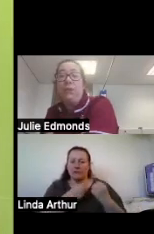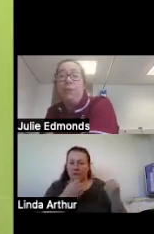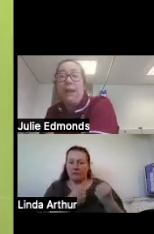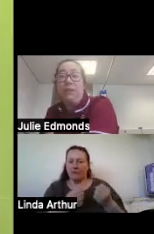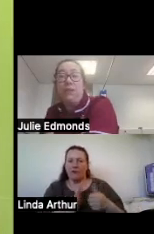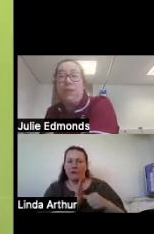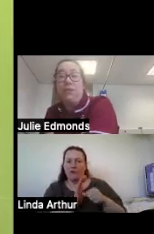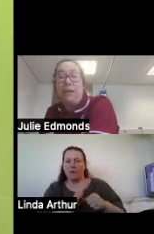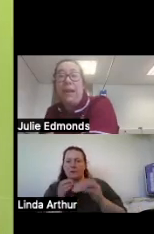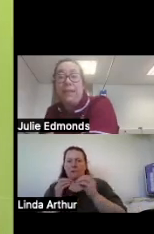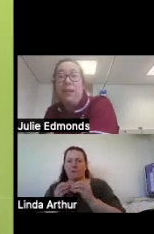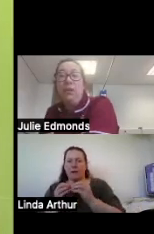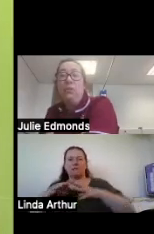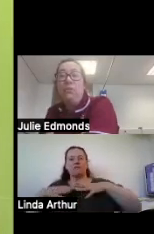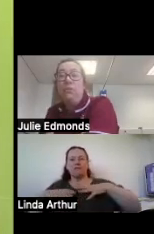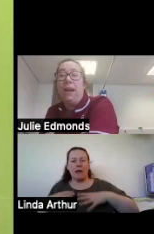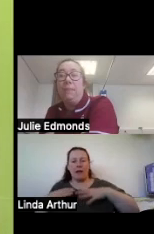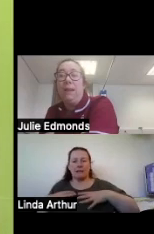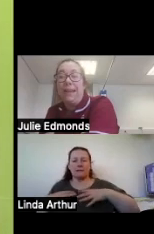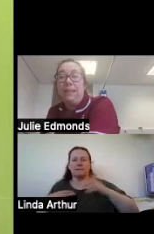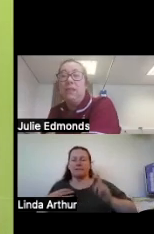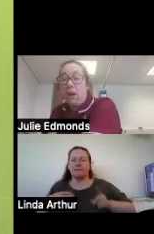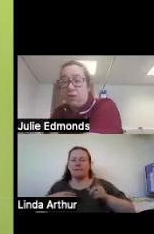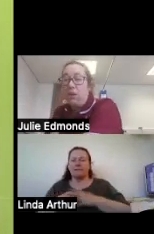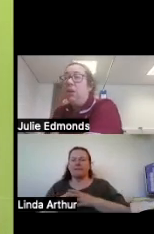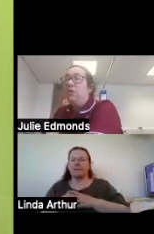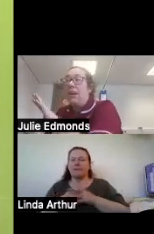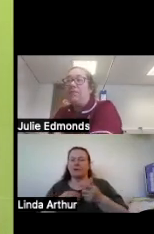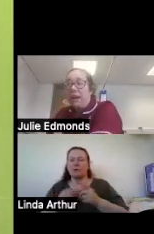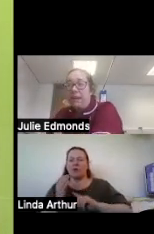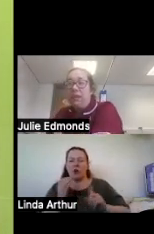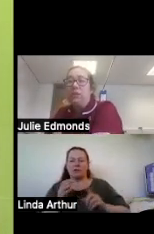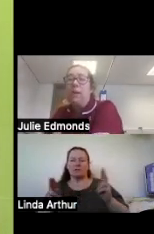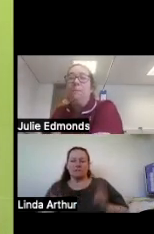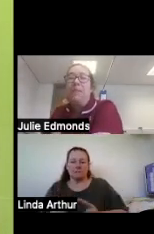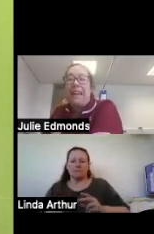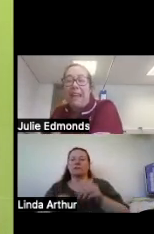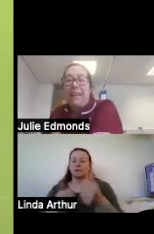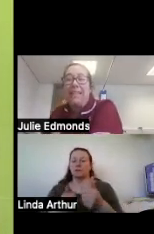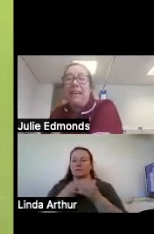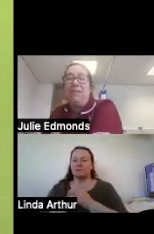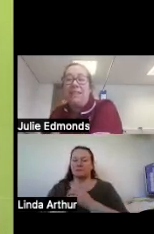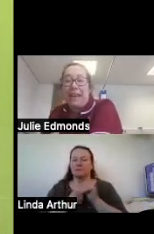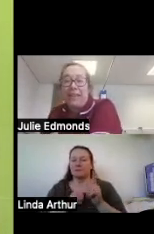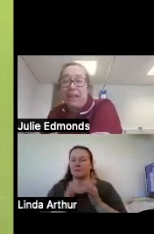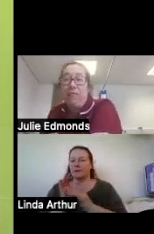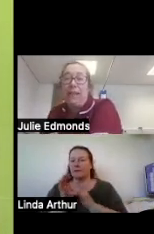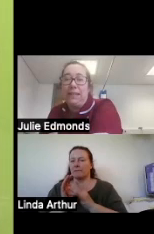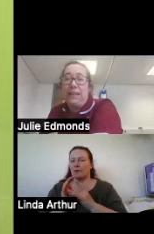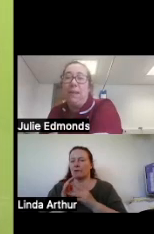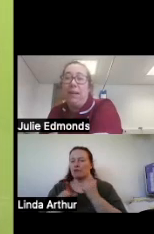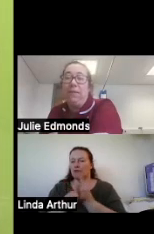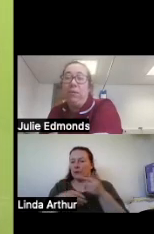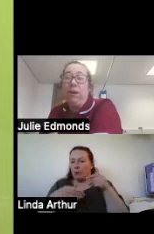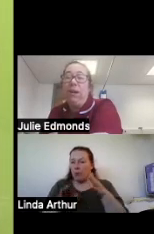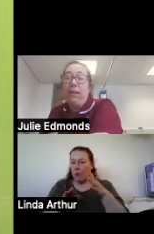force your bladder to relax, so it lessens the urge. So that is very good. The key is to get the technique right in